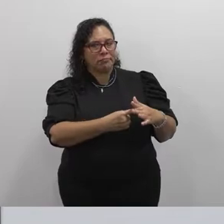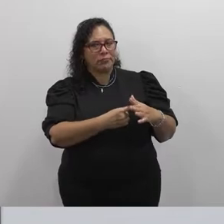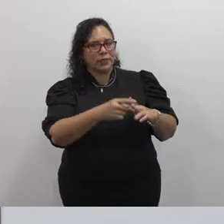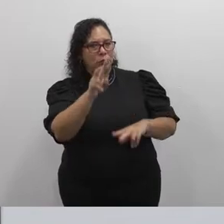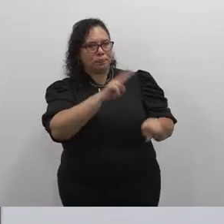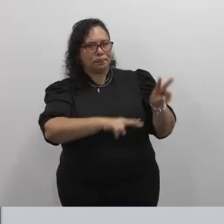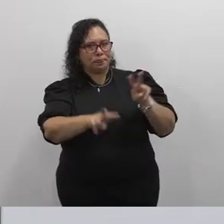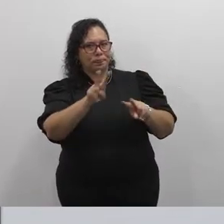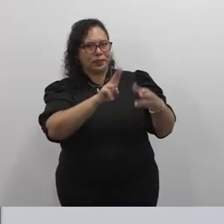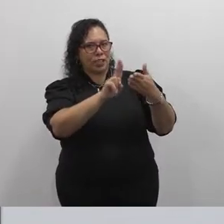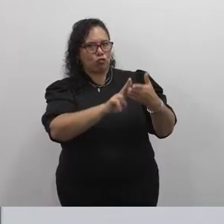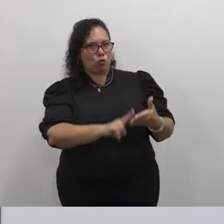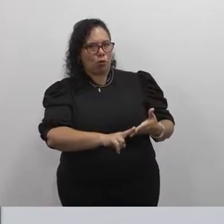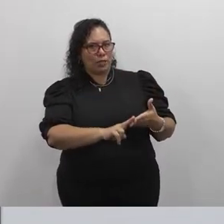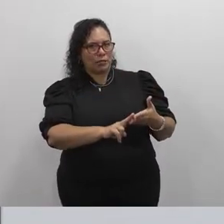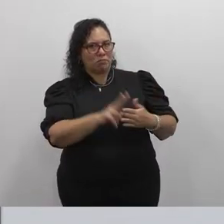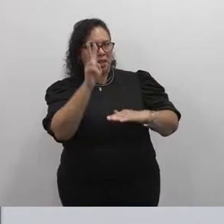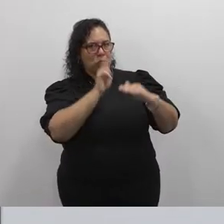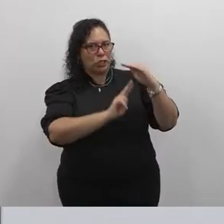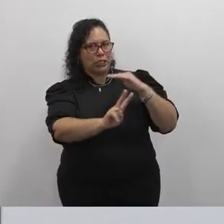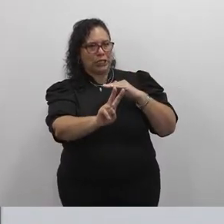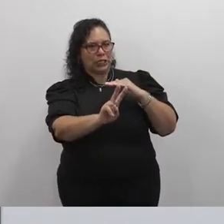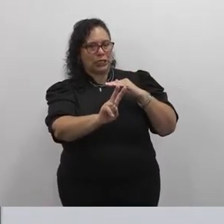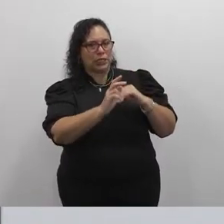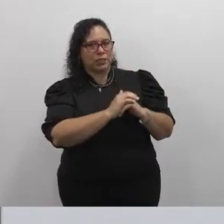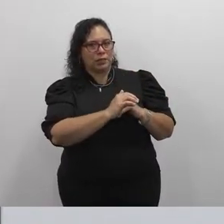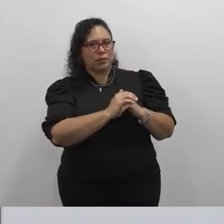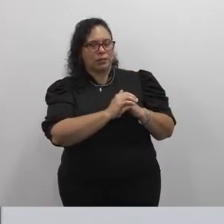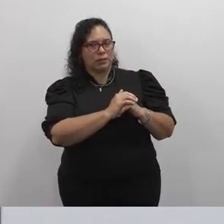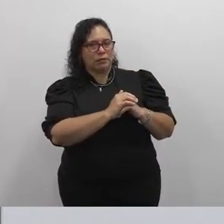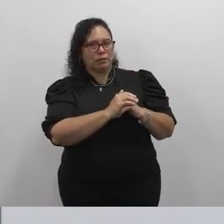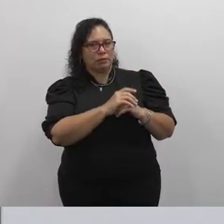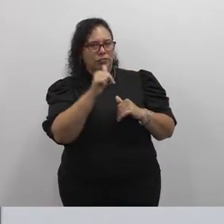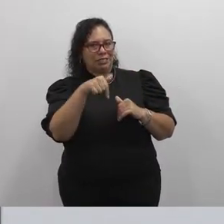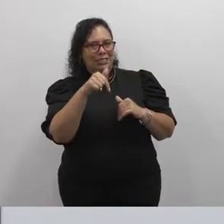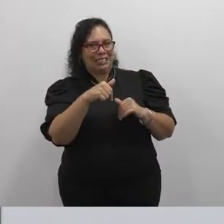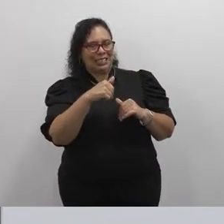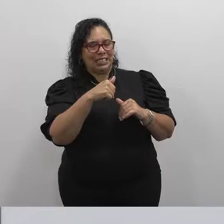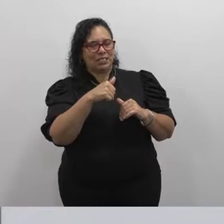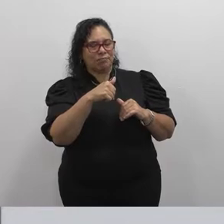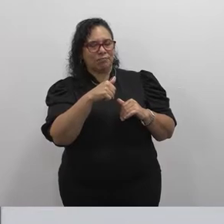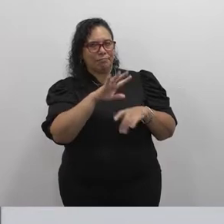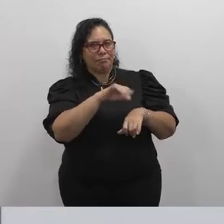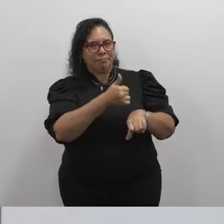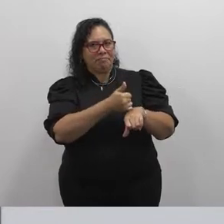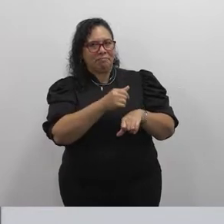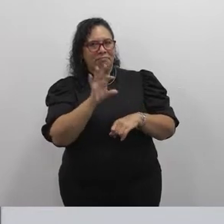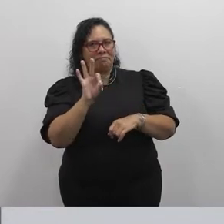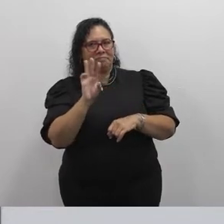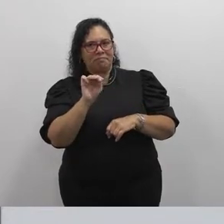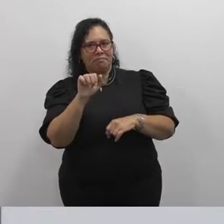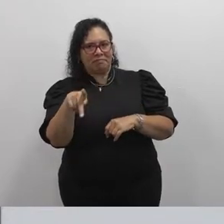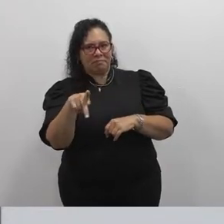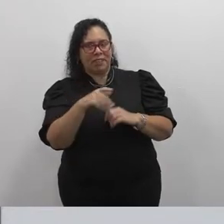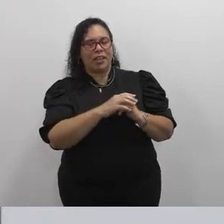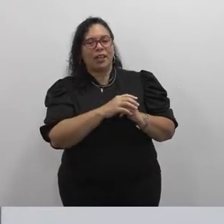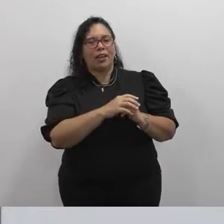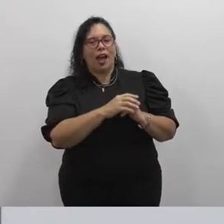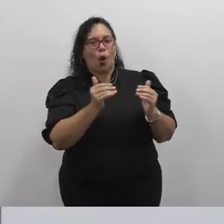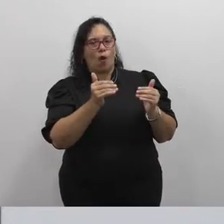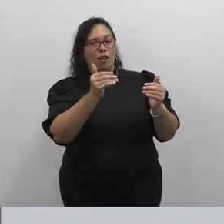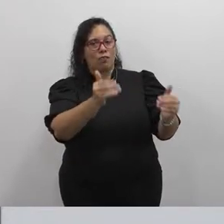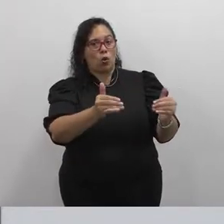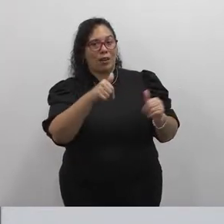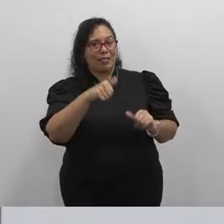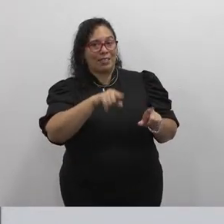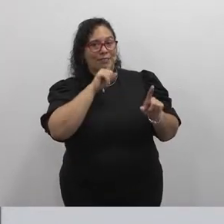our enrollment and enrollment projections, just in the formulation of this particular plan. Going forward, though, and again, I spoke to the fact that this report